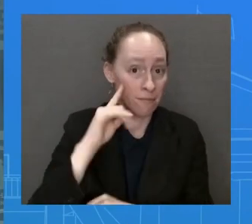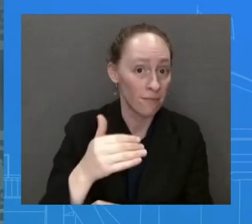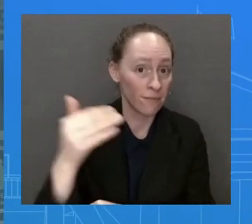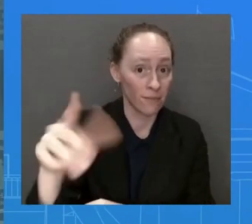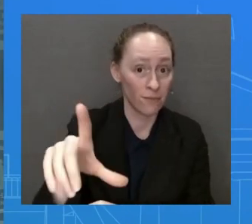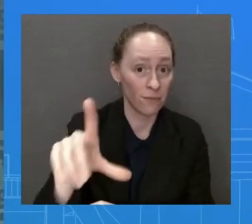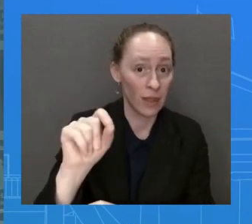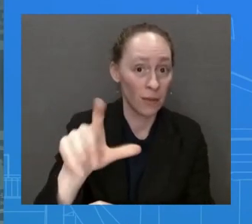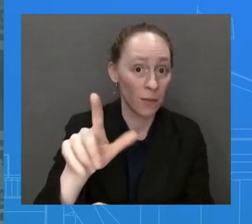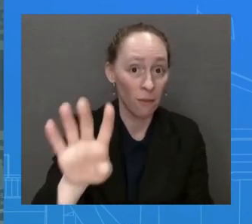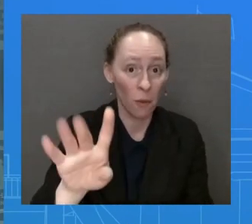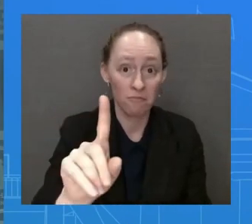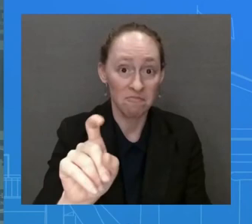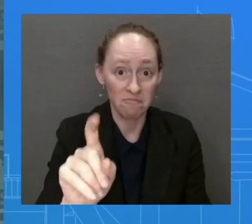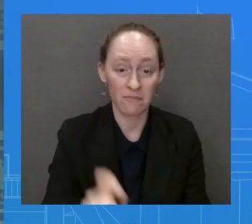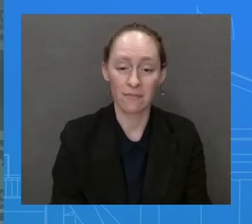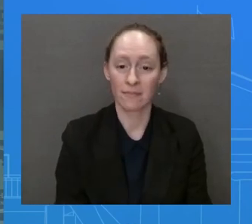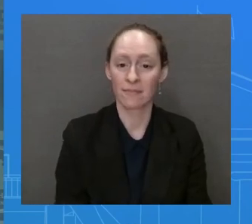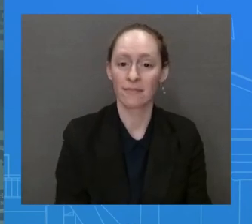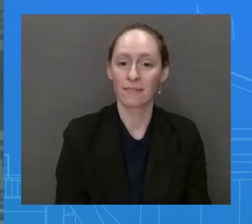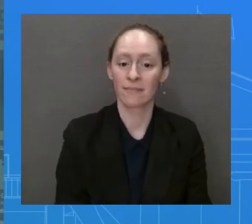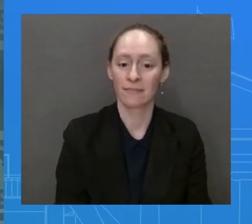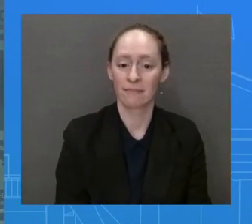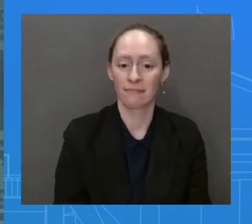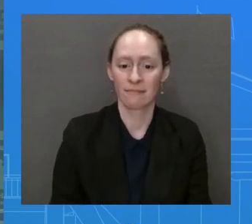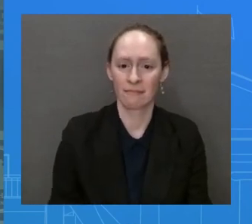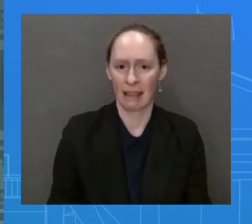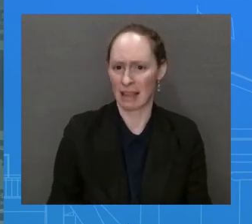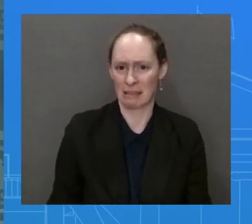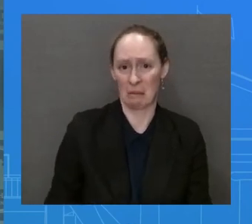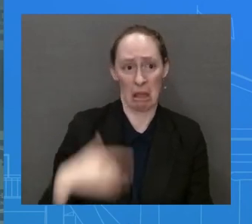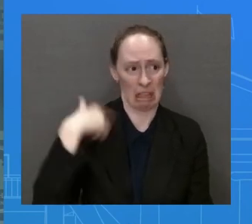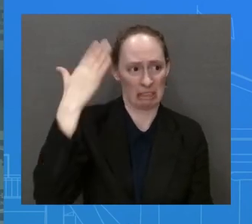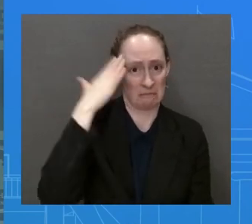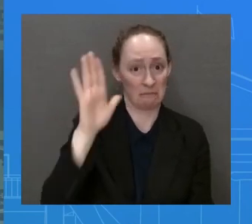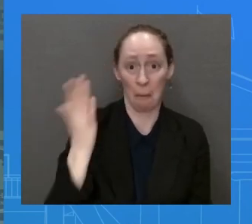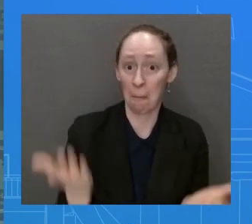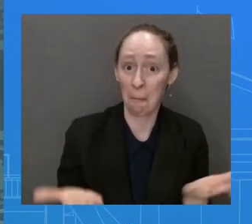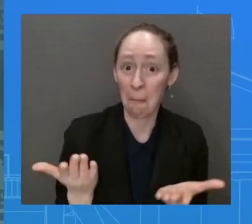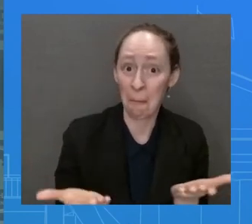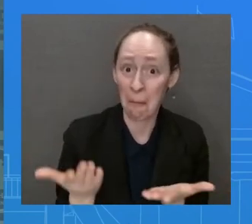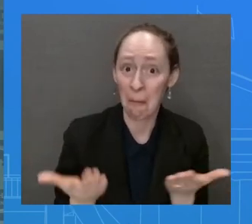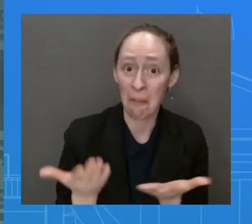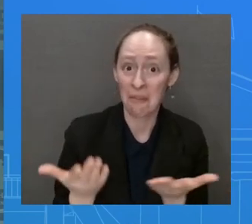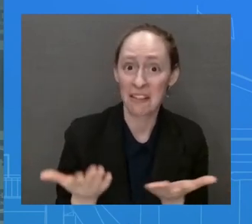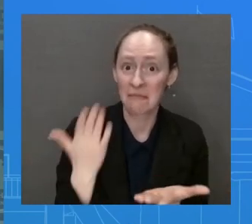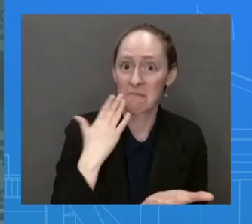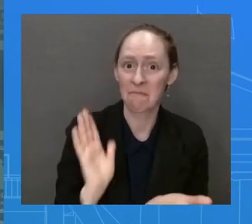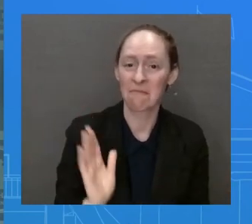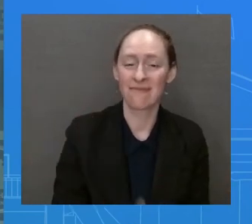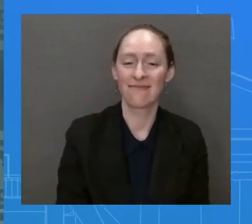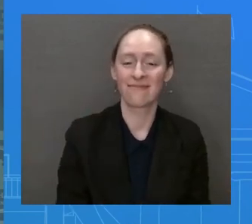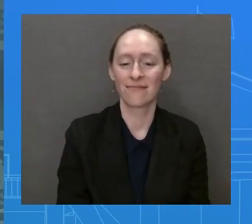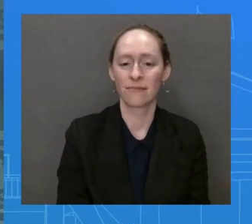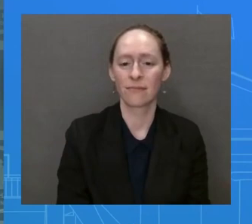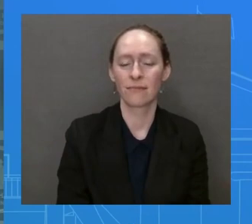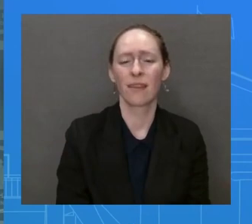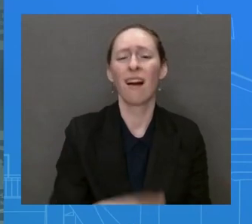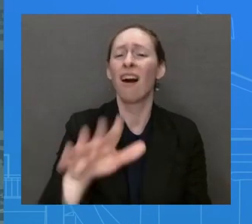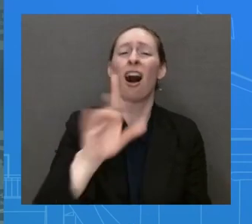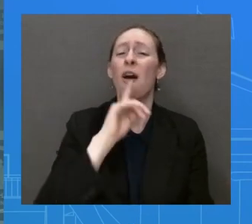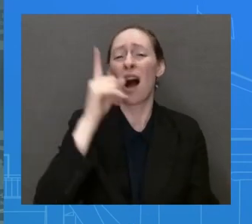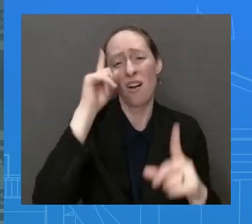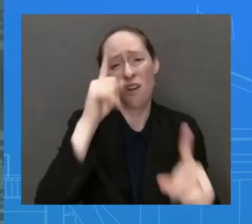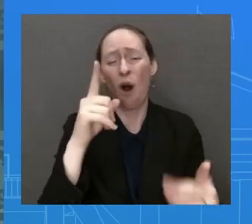president is very interested in connecting with people, hearing directly from people. It's the best way that any